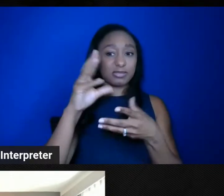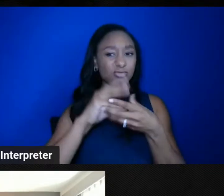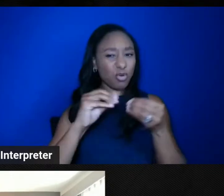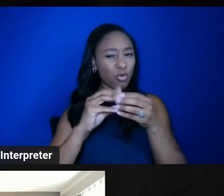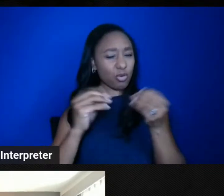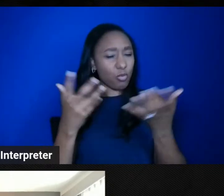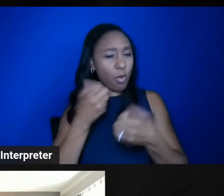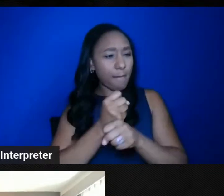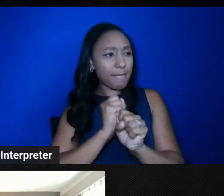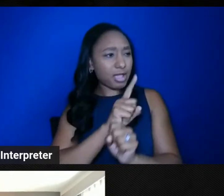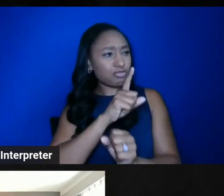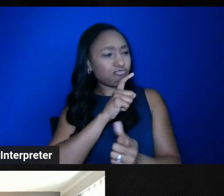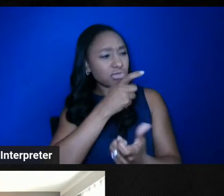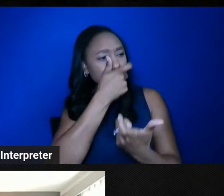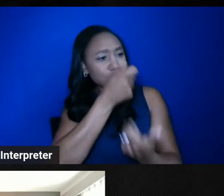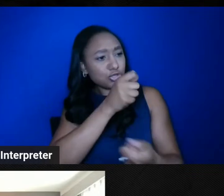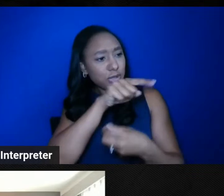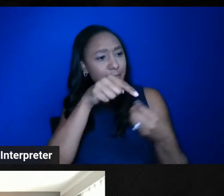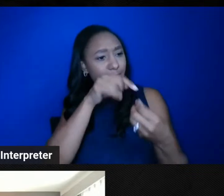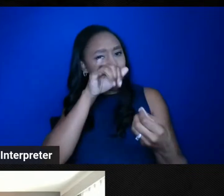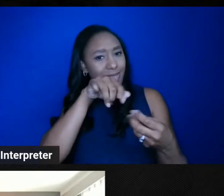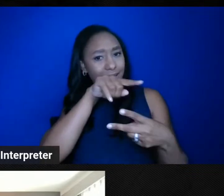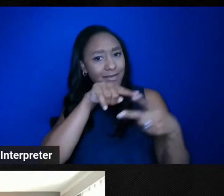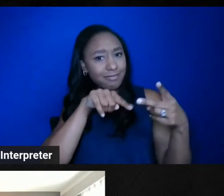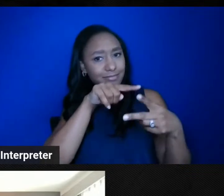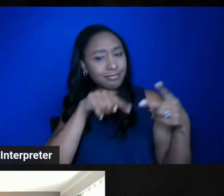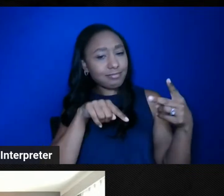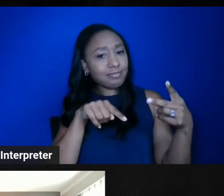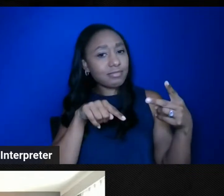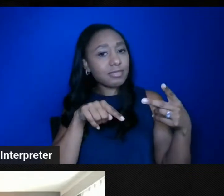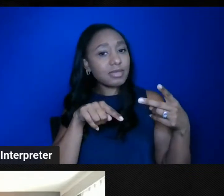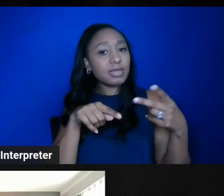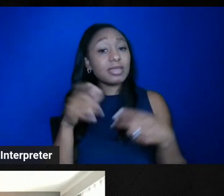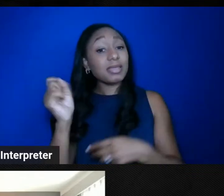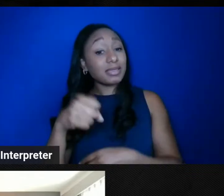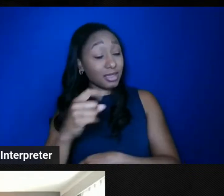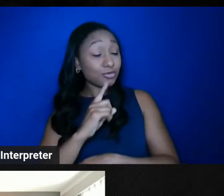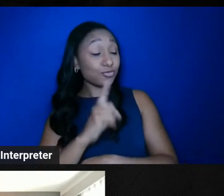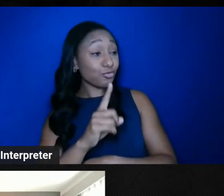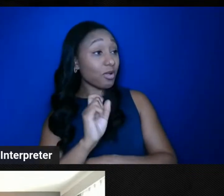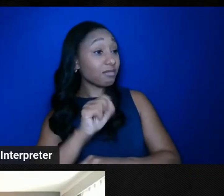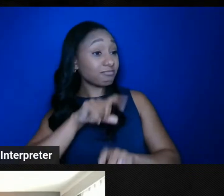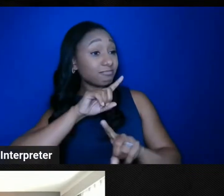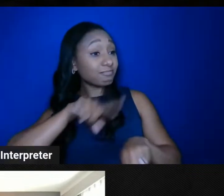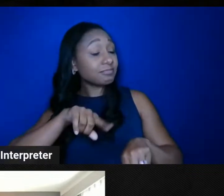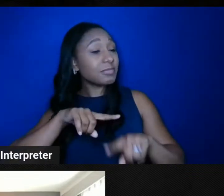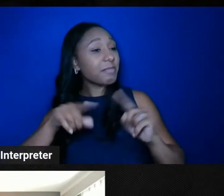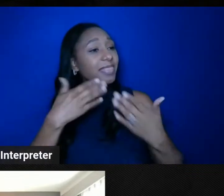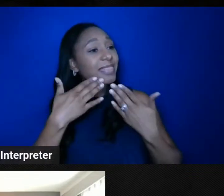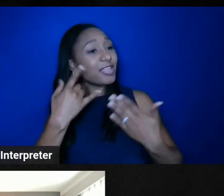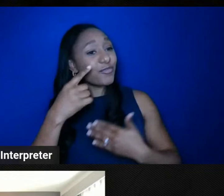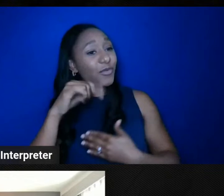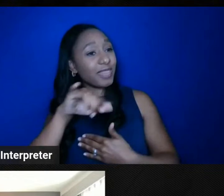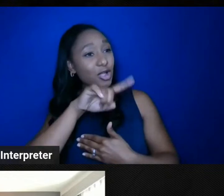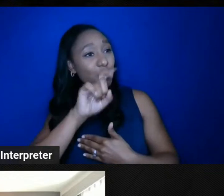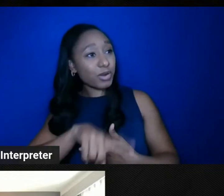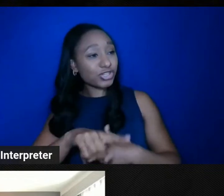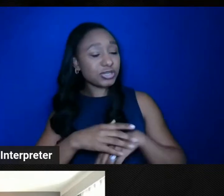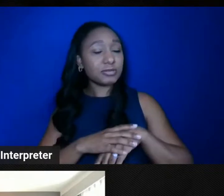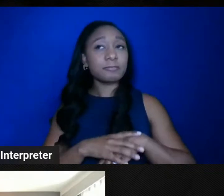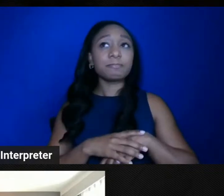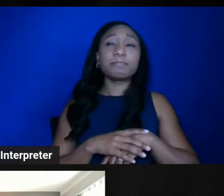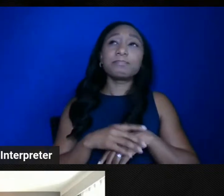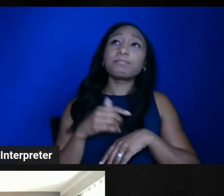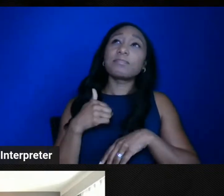off. Thanks for that, Emily, and thanks for the questioner as well. So I began the research for this book